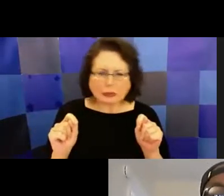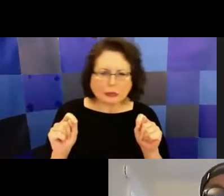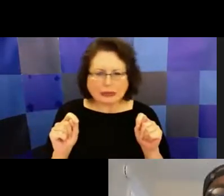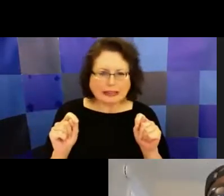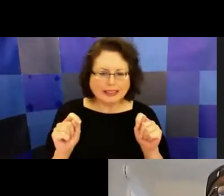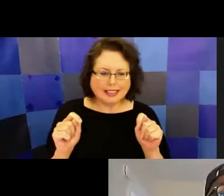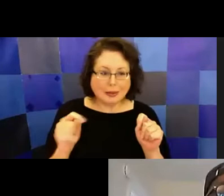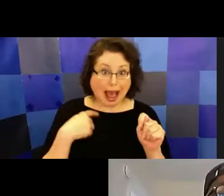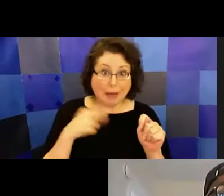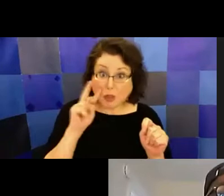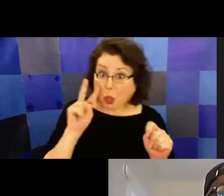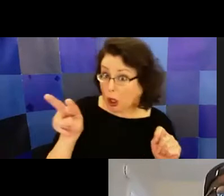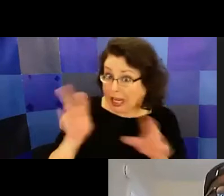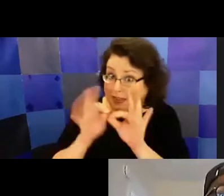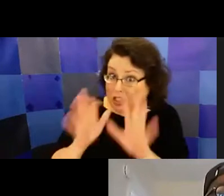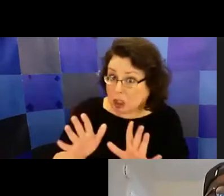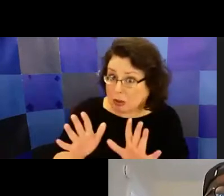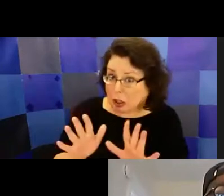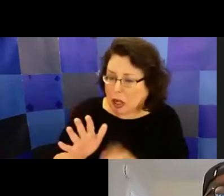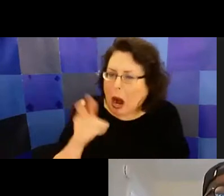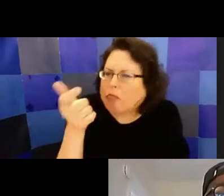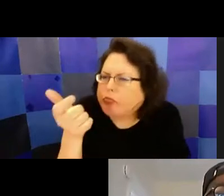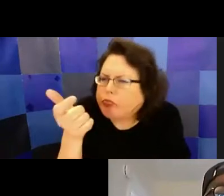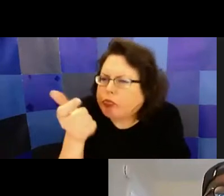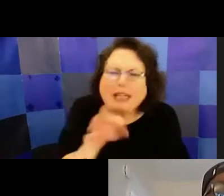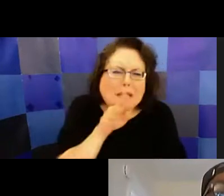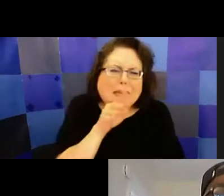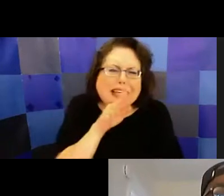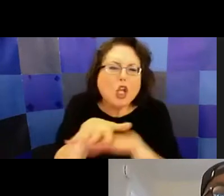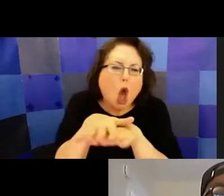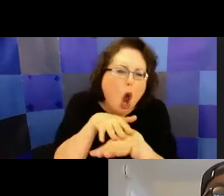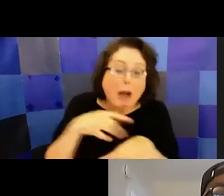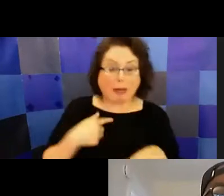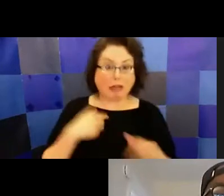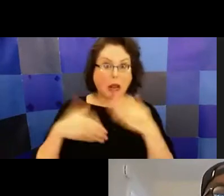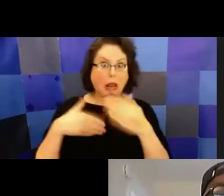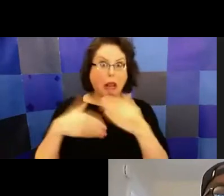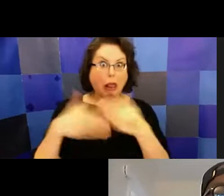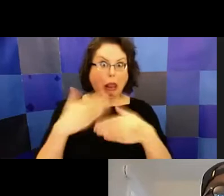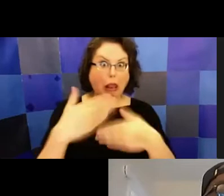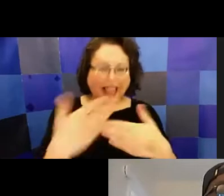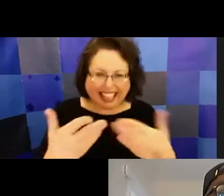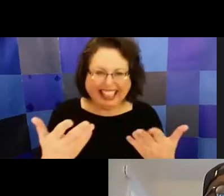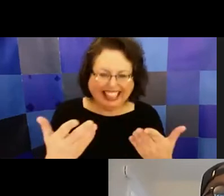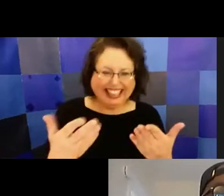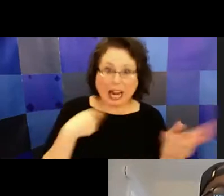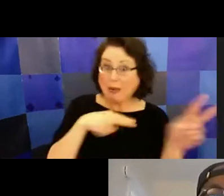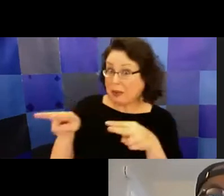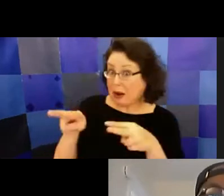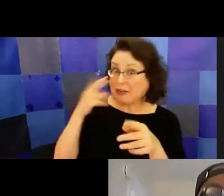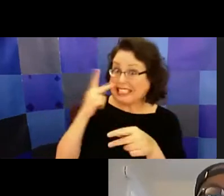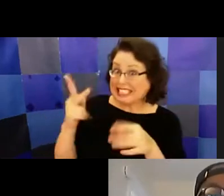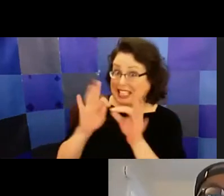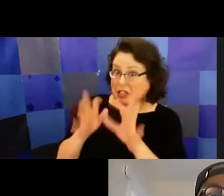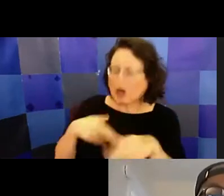I was looking at the interpreter and trying to speak slow, but then I would speed up again, and then I'd look over and see the interpreter and slow down,